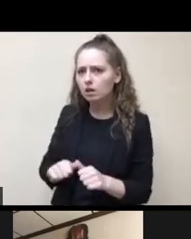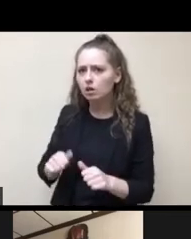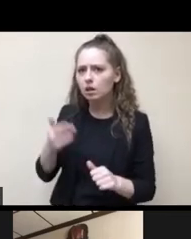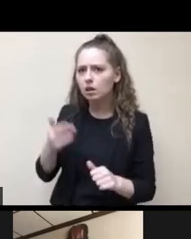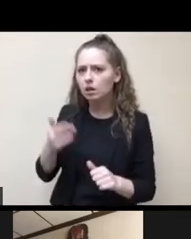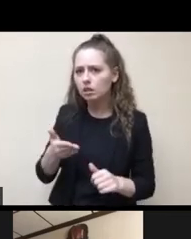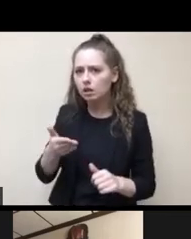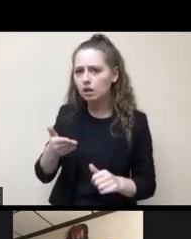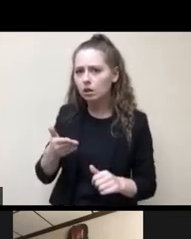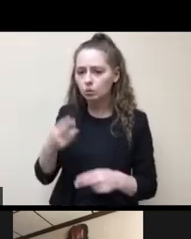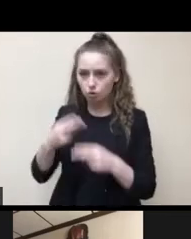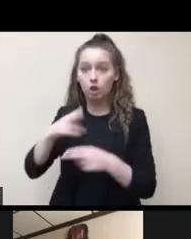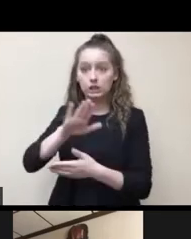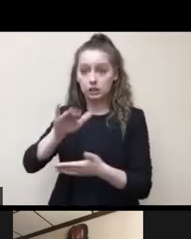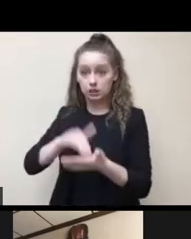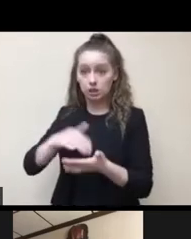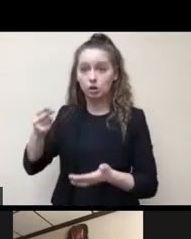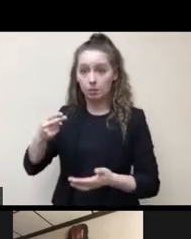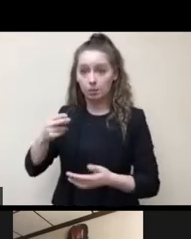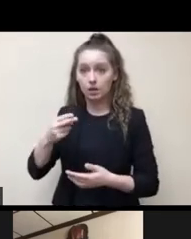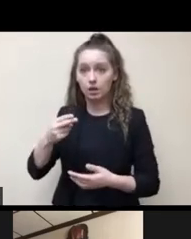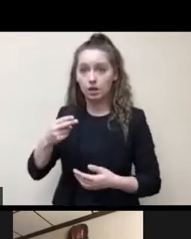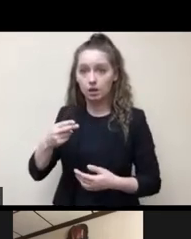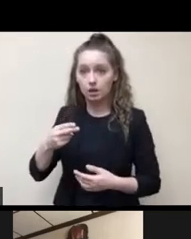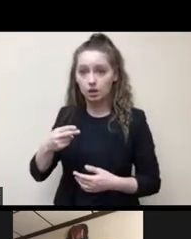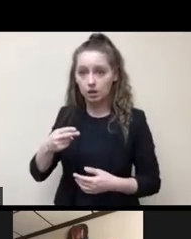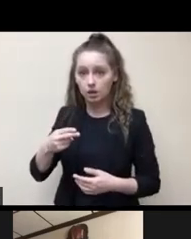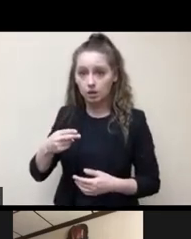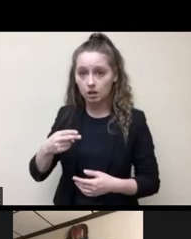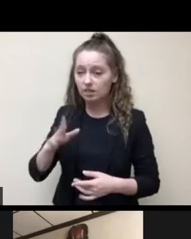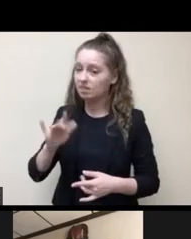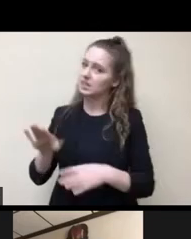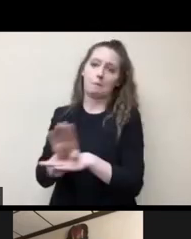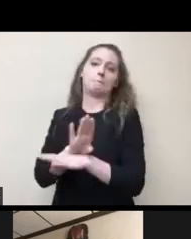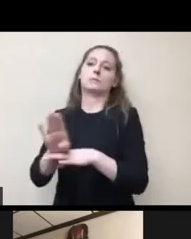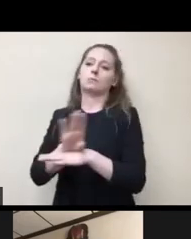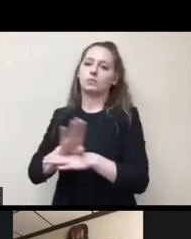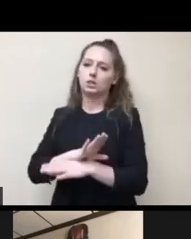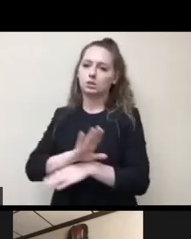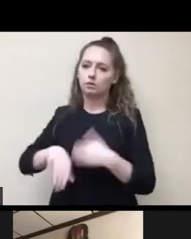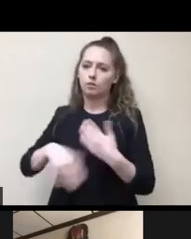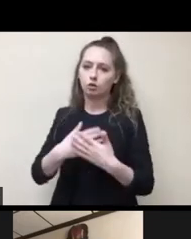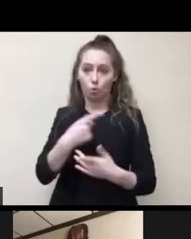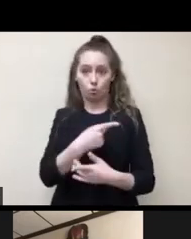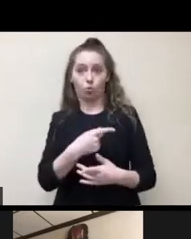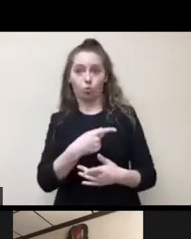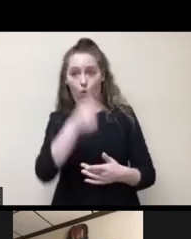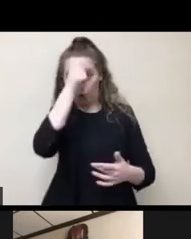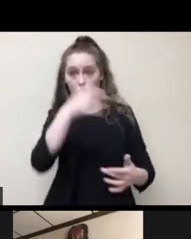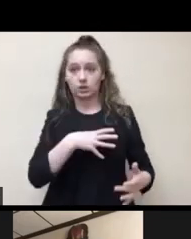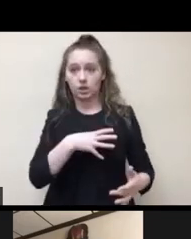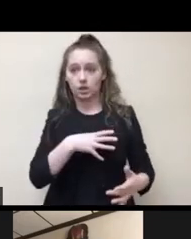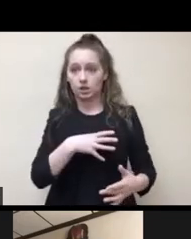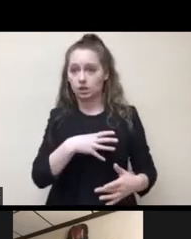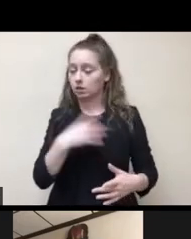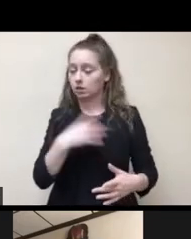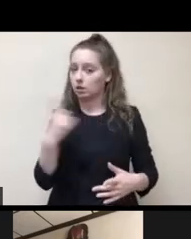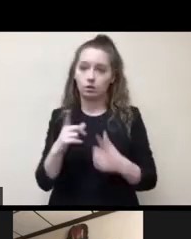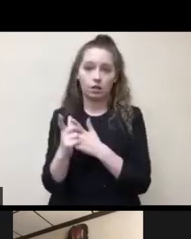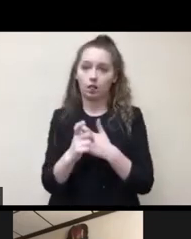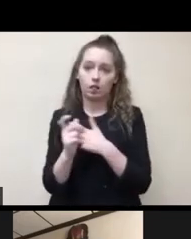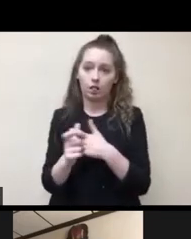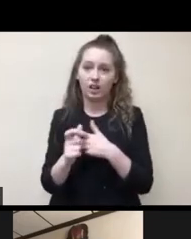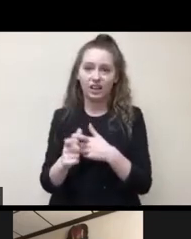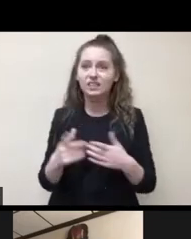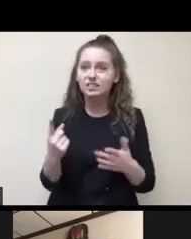Hammond, 345B, which is probably our most busiest beat of all. So those guys are constantly running. Sometimes they'd be even lucky to even get a lunch break